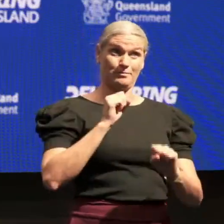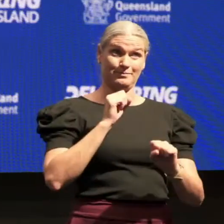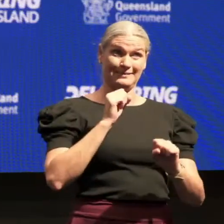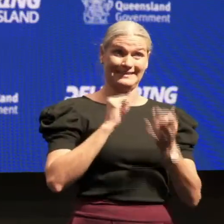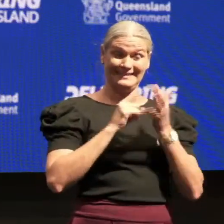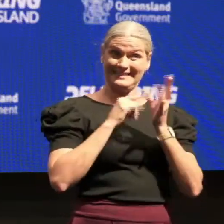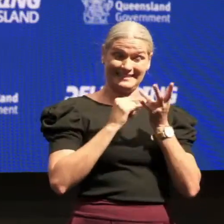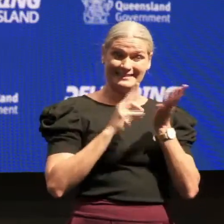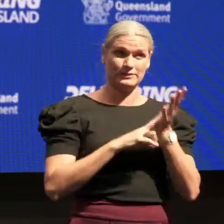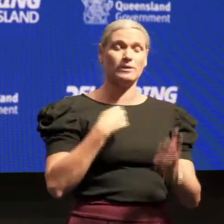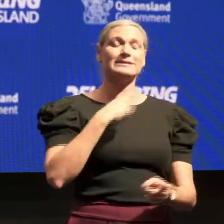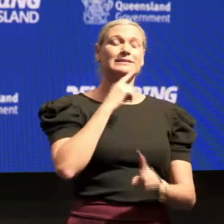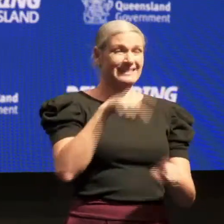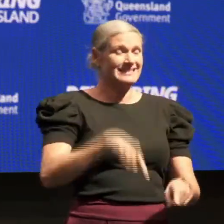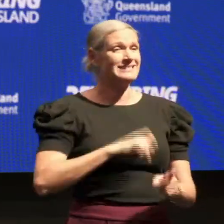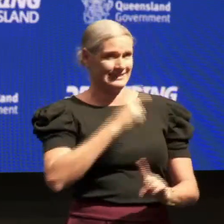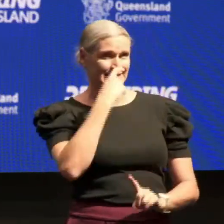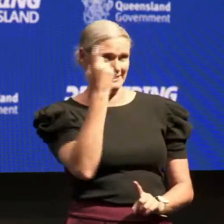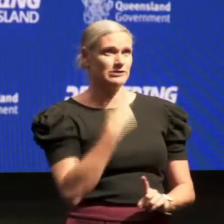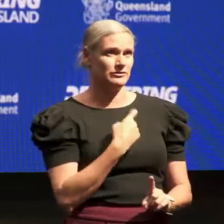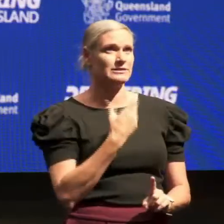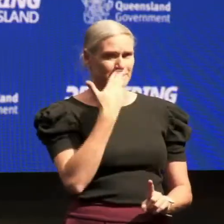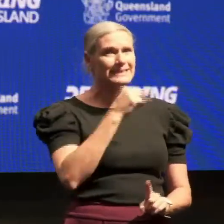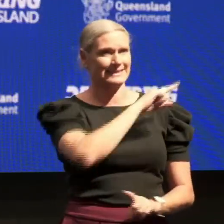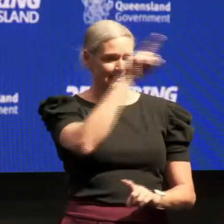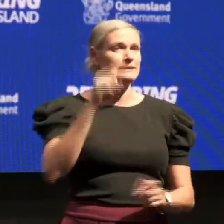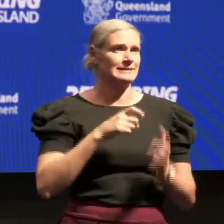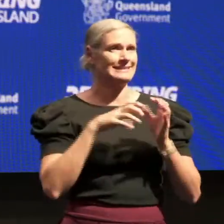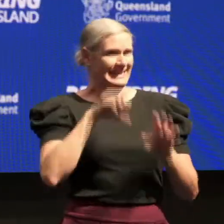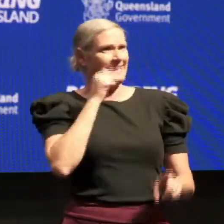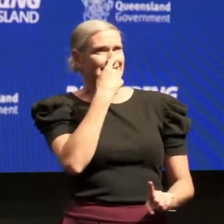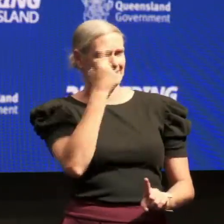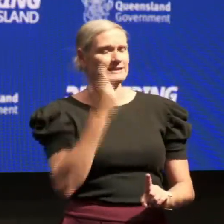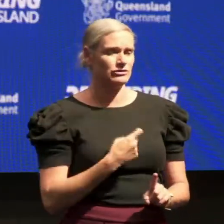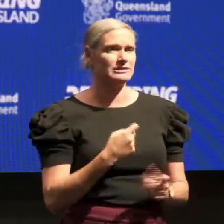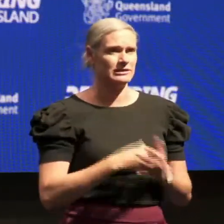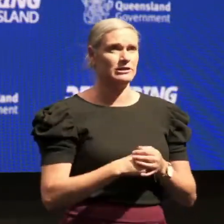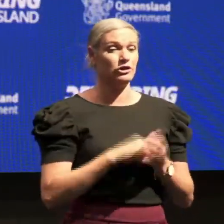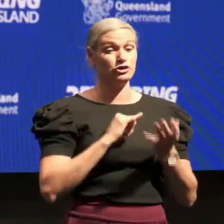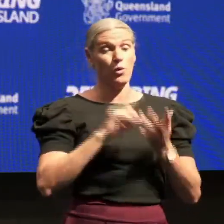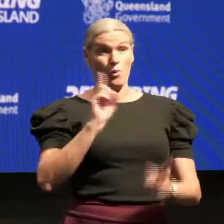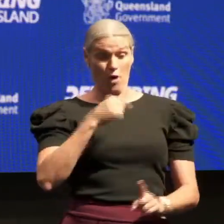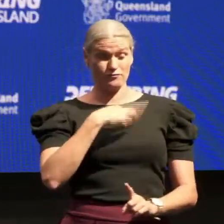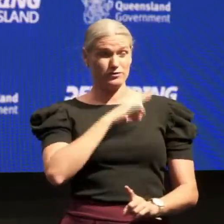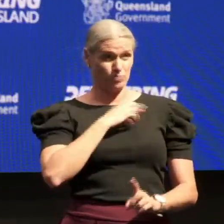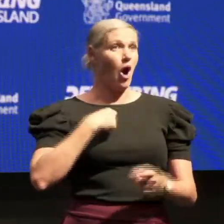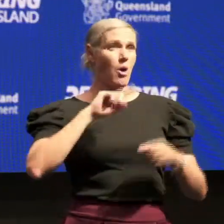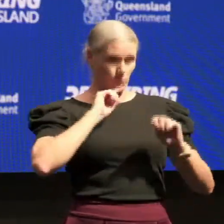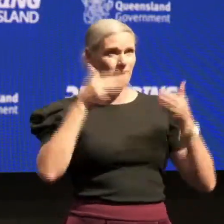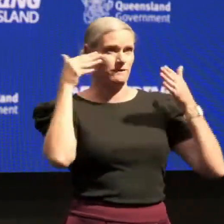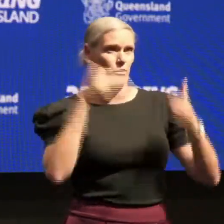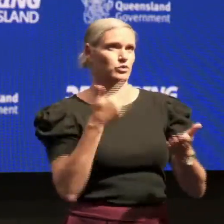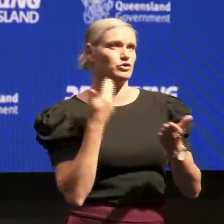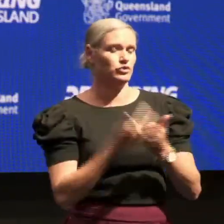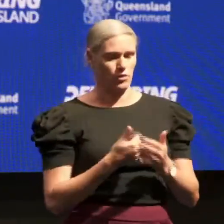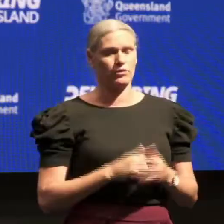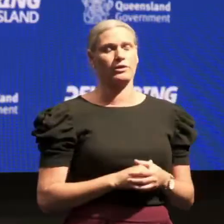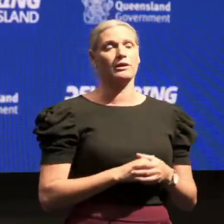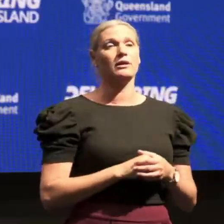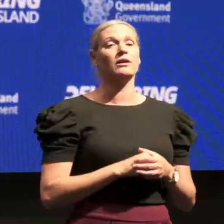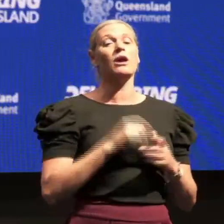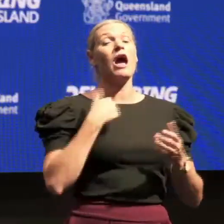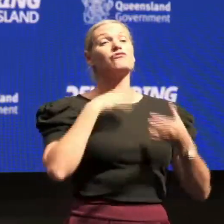seriously, and we asked people to do the same, and overwhelmingly they have. So I'll look after the things that I'm responsible for, and I have to